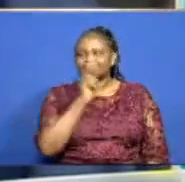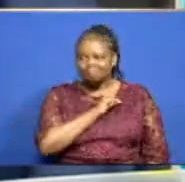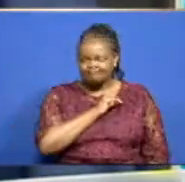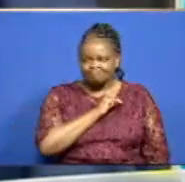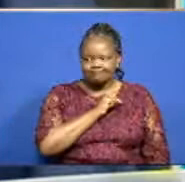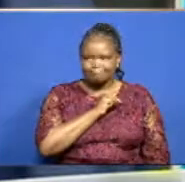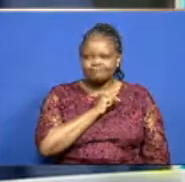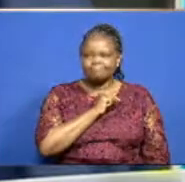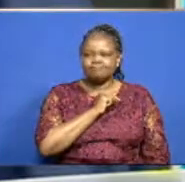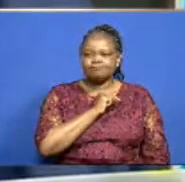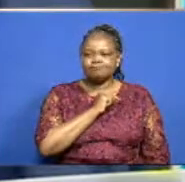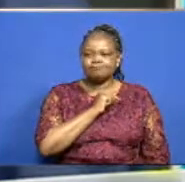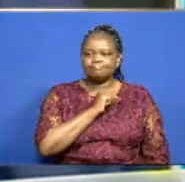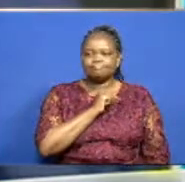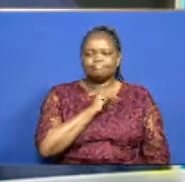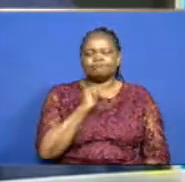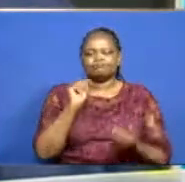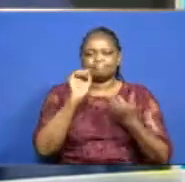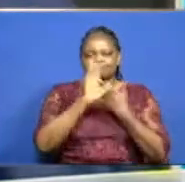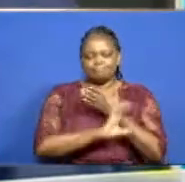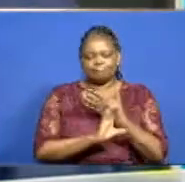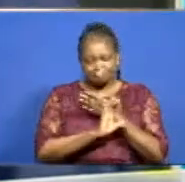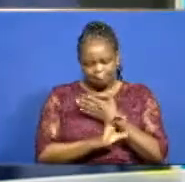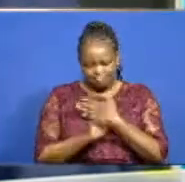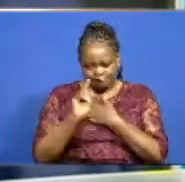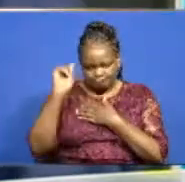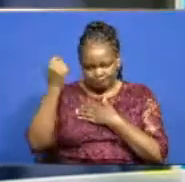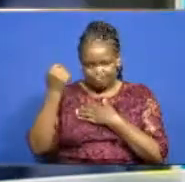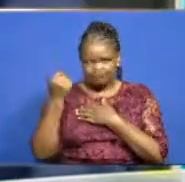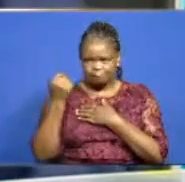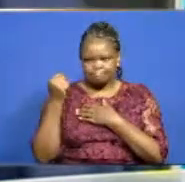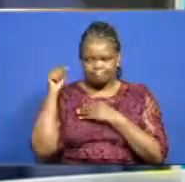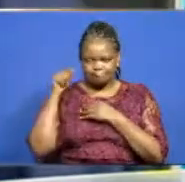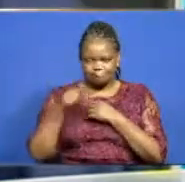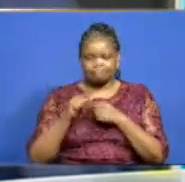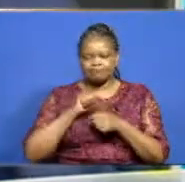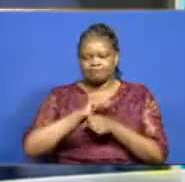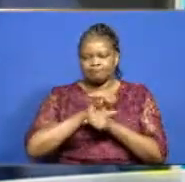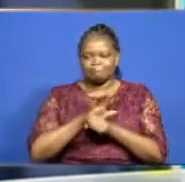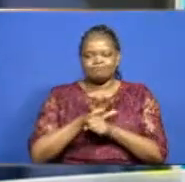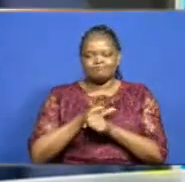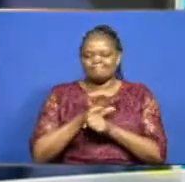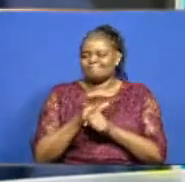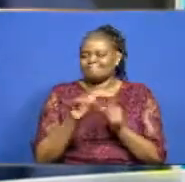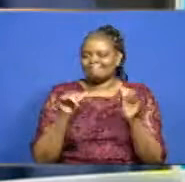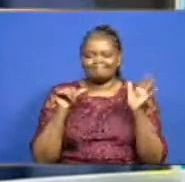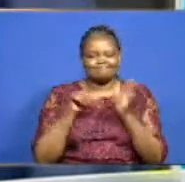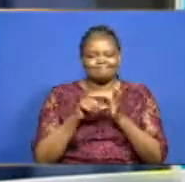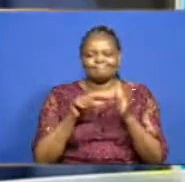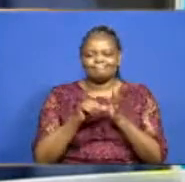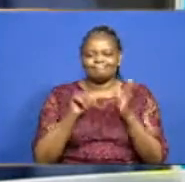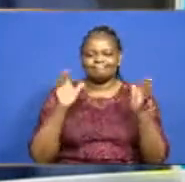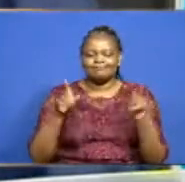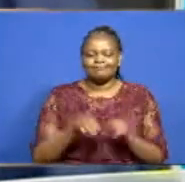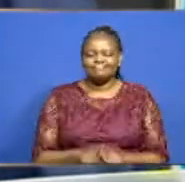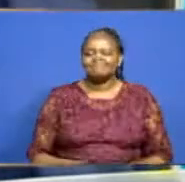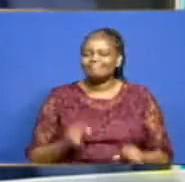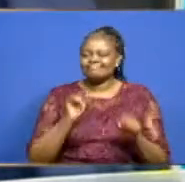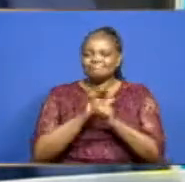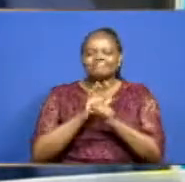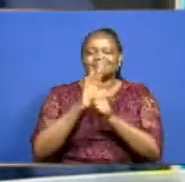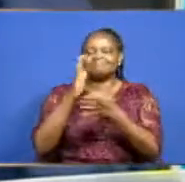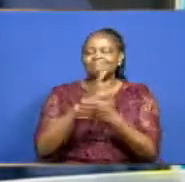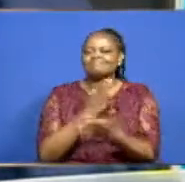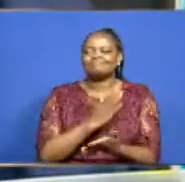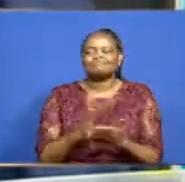deadly pandemic. In our country, it is an outbreak that has caused havoc, and several sectors have been brought almost to